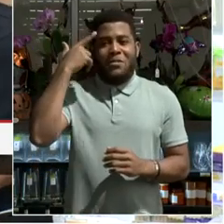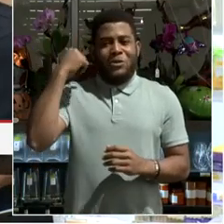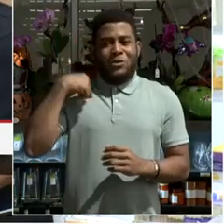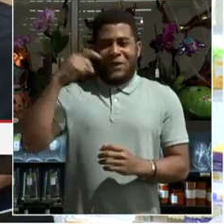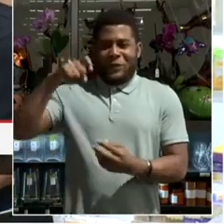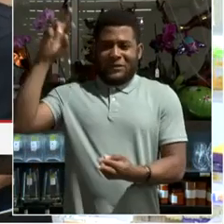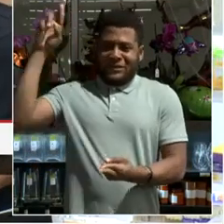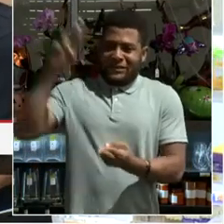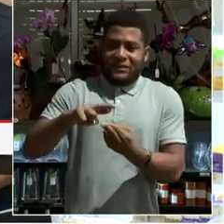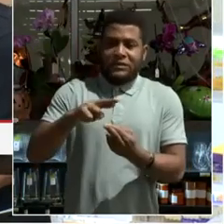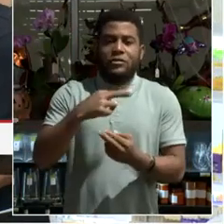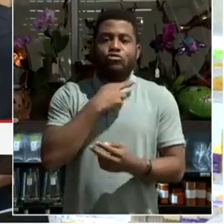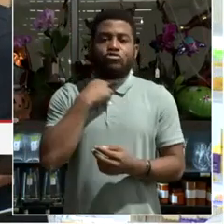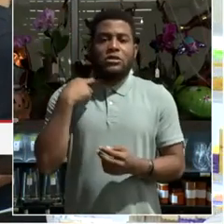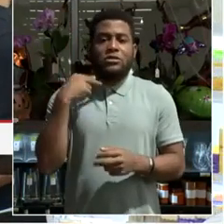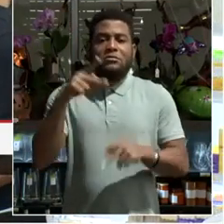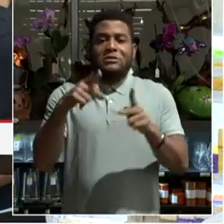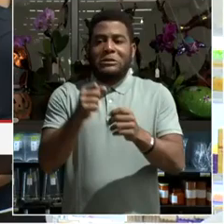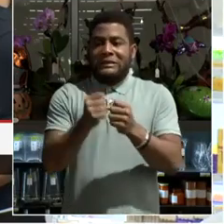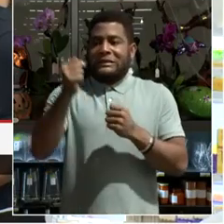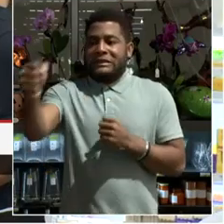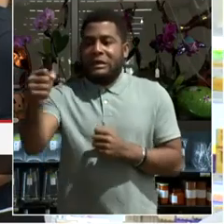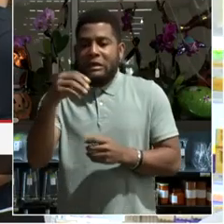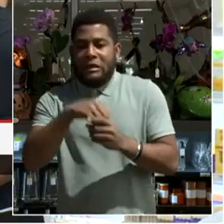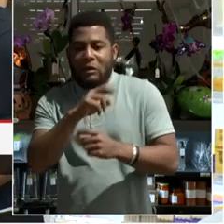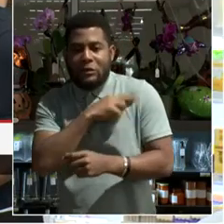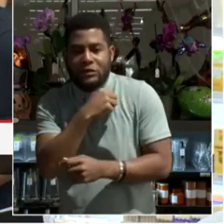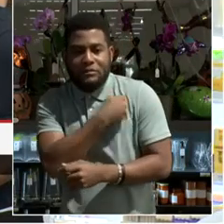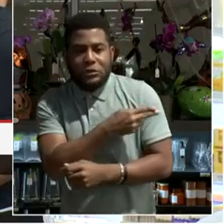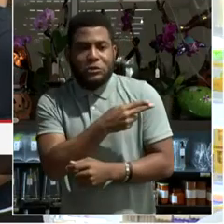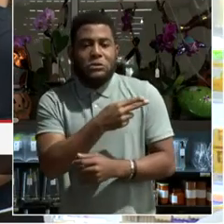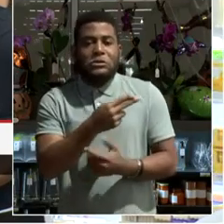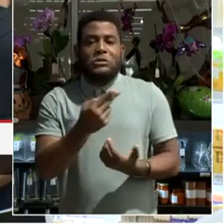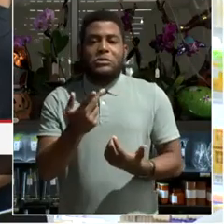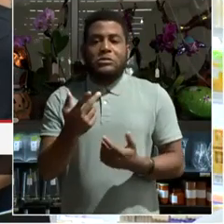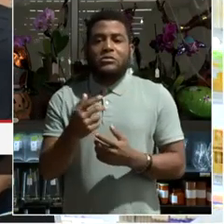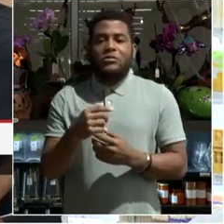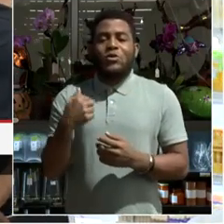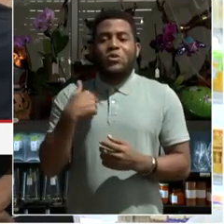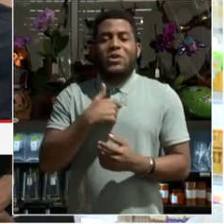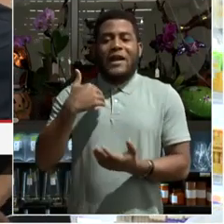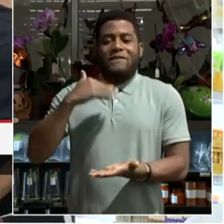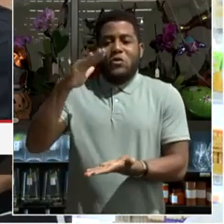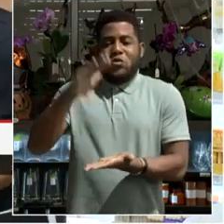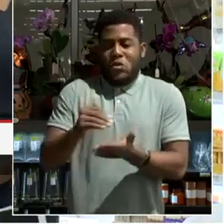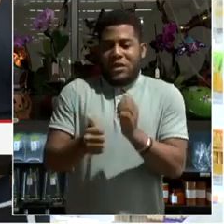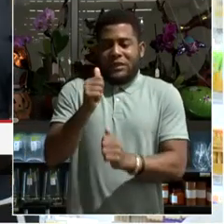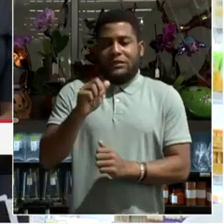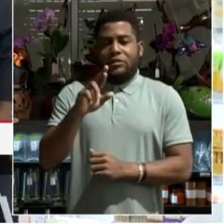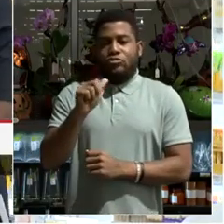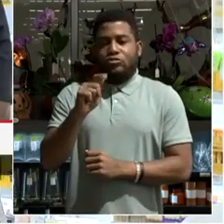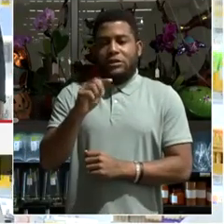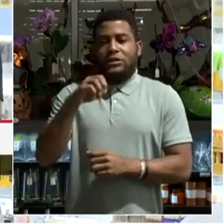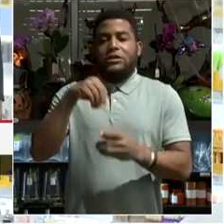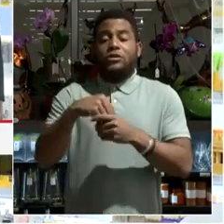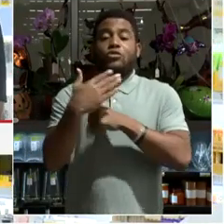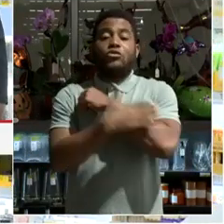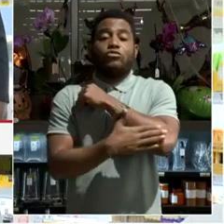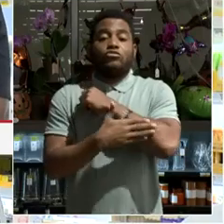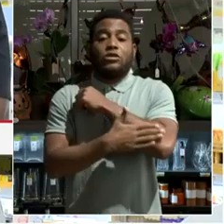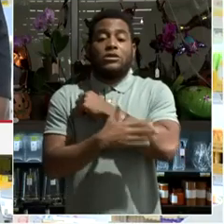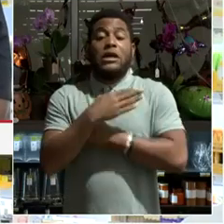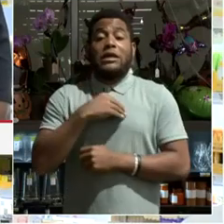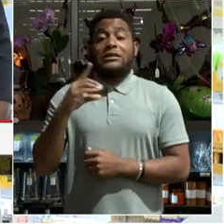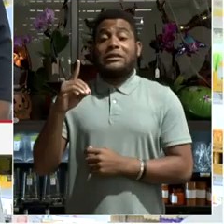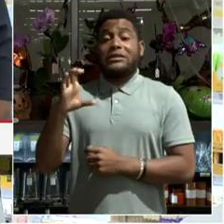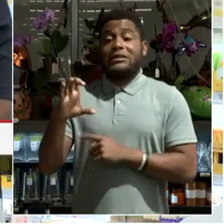being hospitalized for the flu. We had the lowest rates in the country and in the DC of